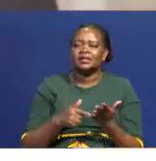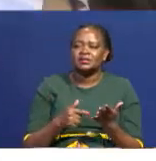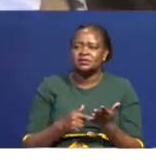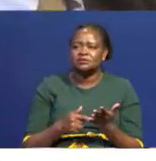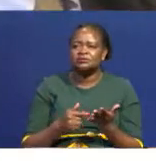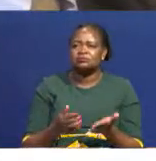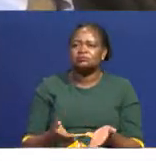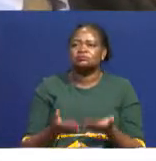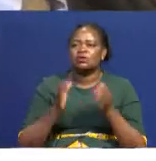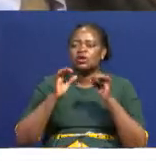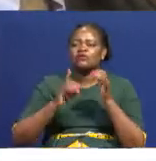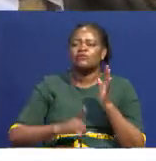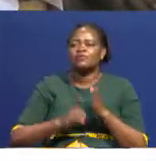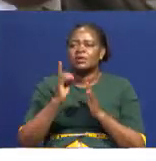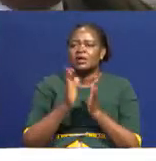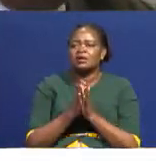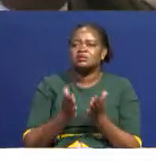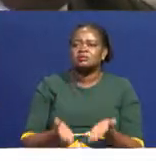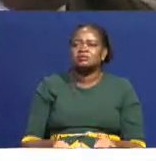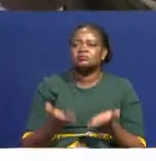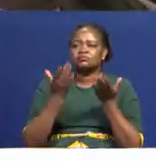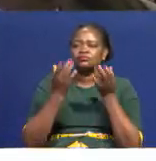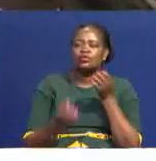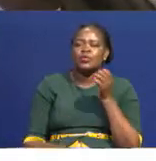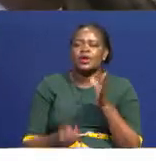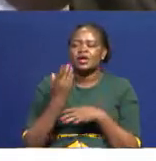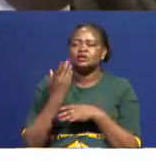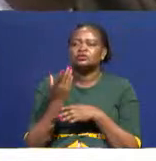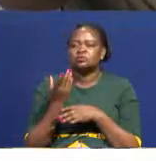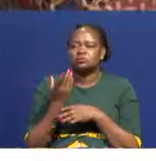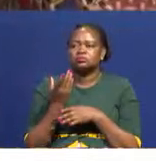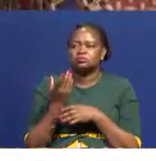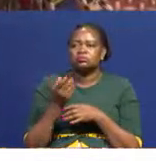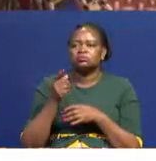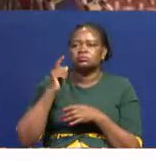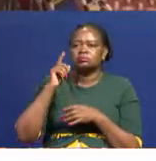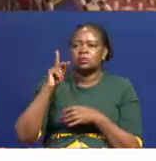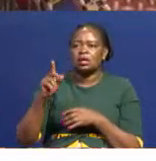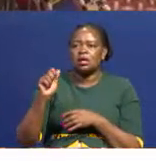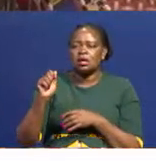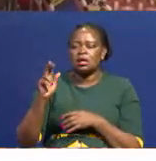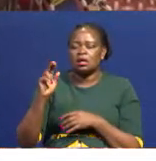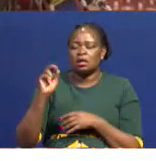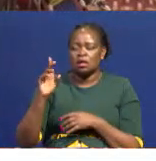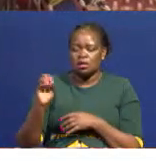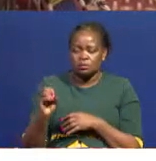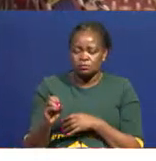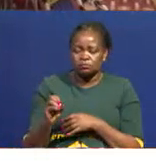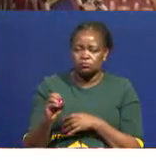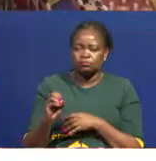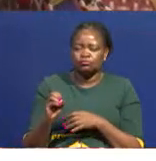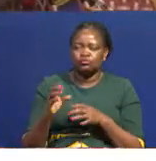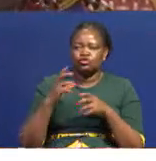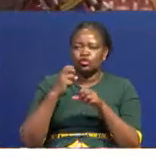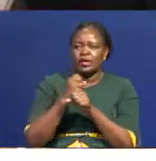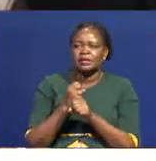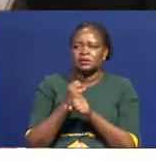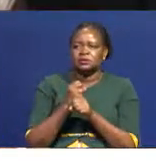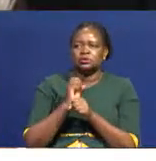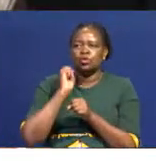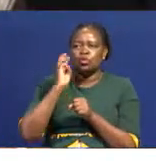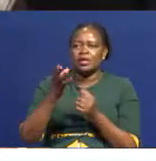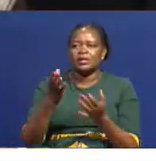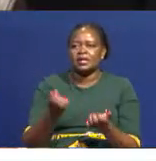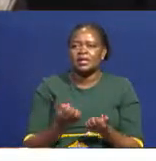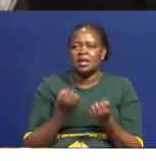agricultural development and enhance seed production capabilities, the Kenya Agricultural Livestock and Research Organization would